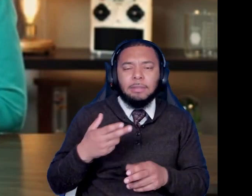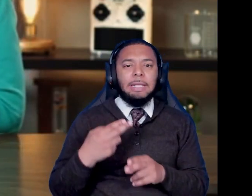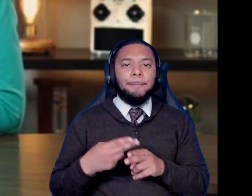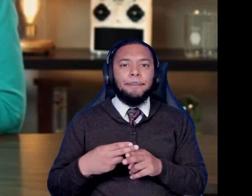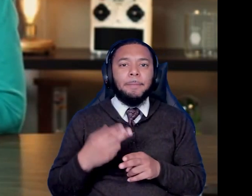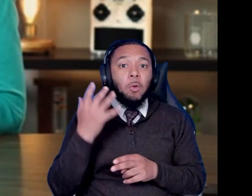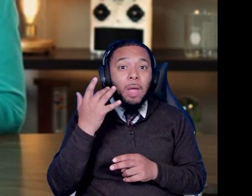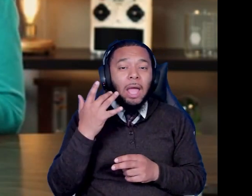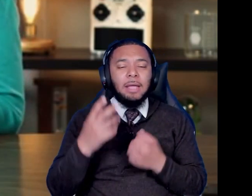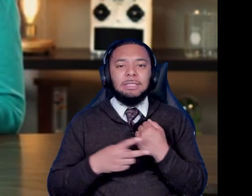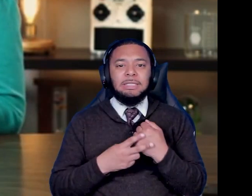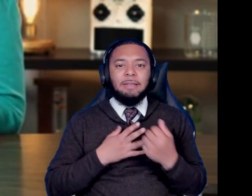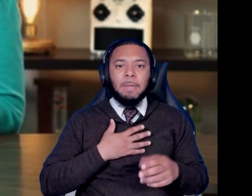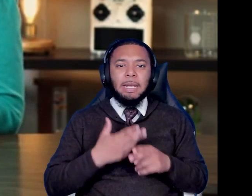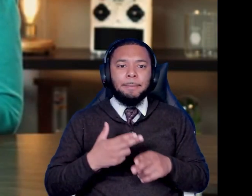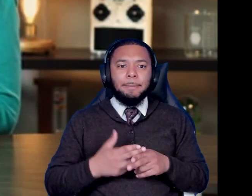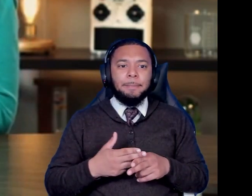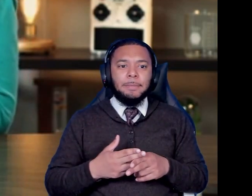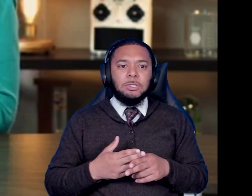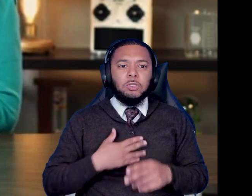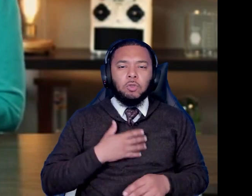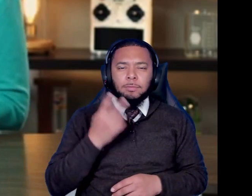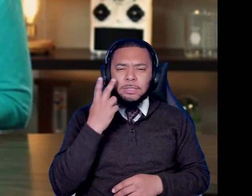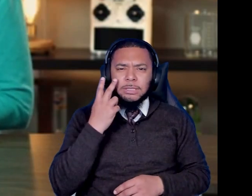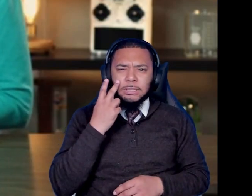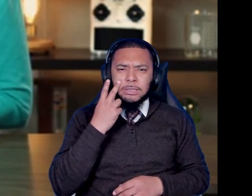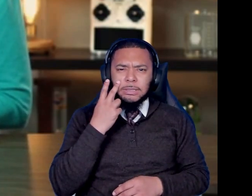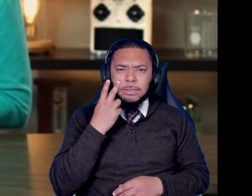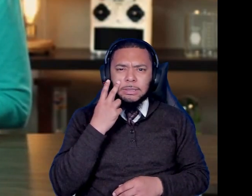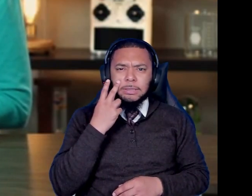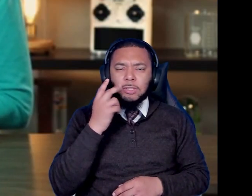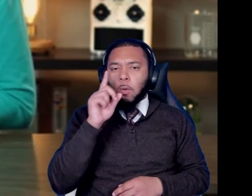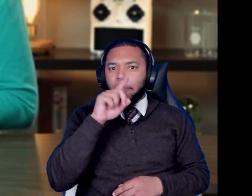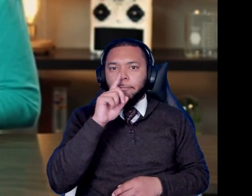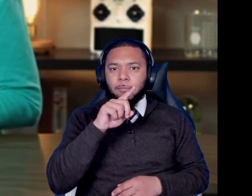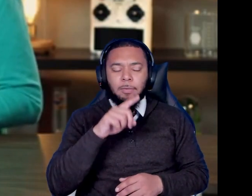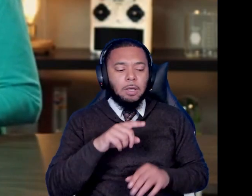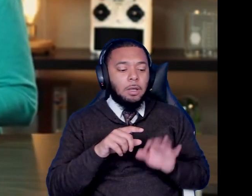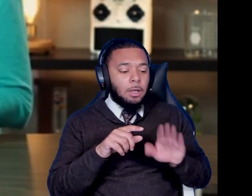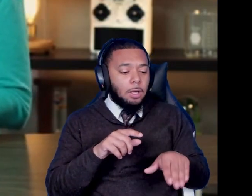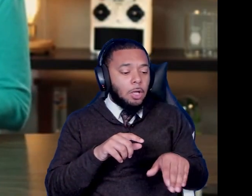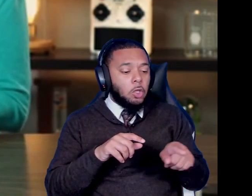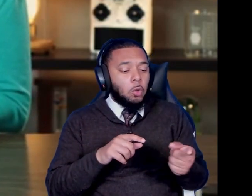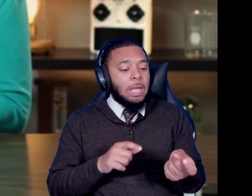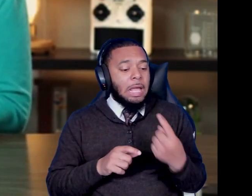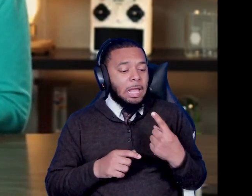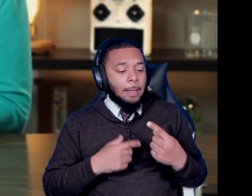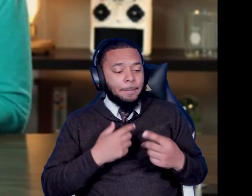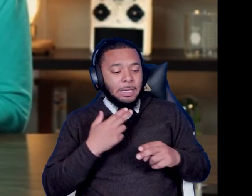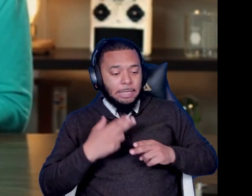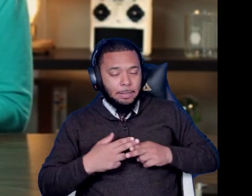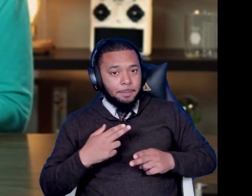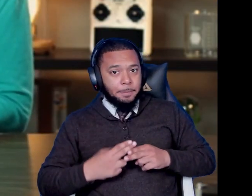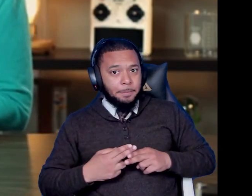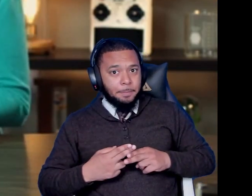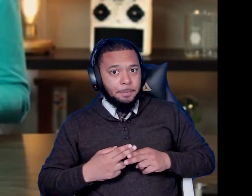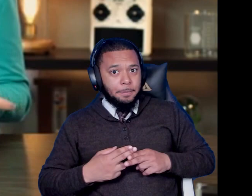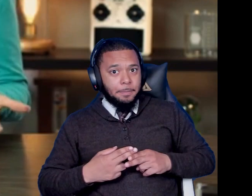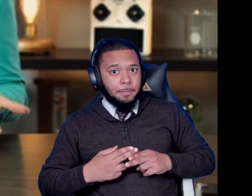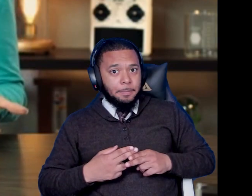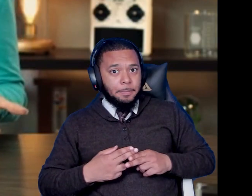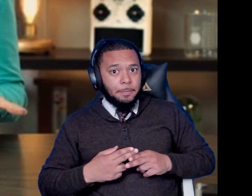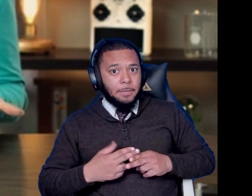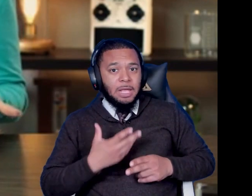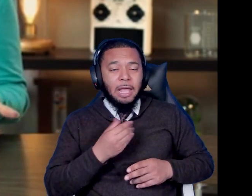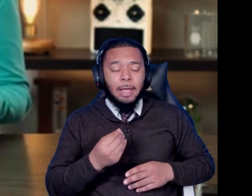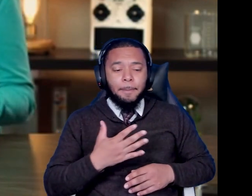name. So I'm going to make it look like my computer is asking me to enter my name and then asking me to enter my